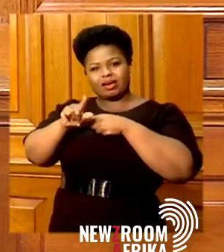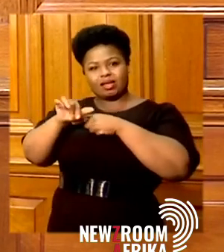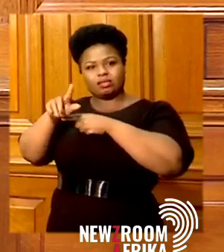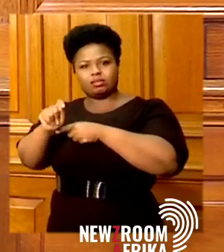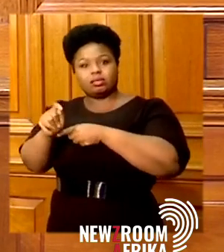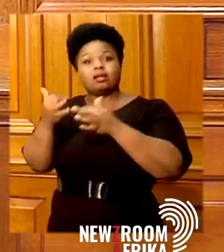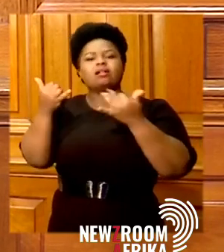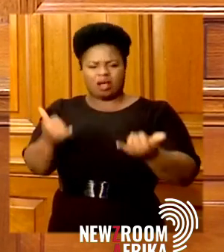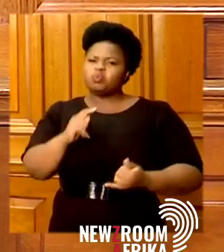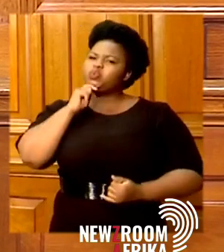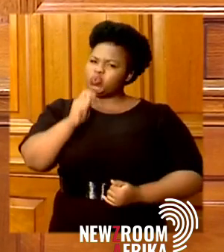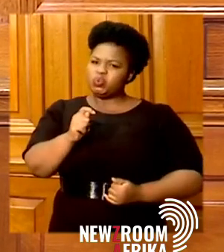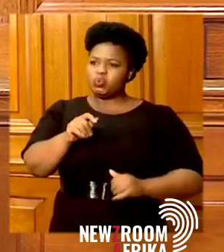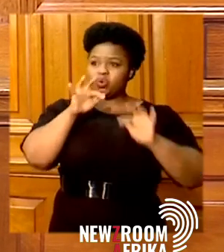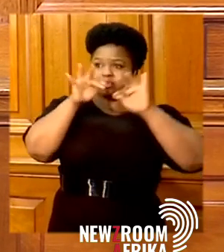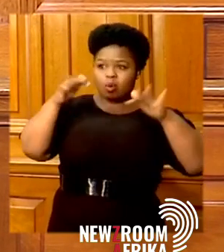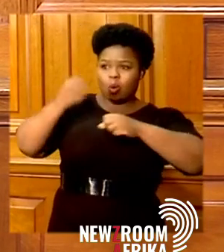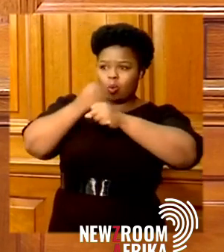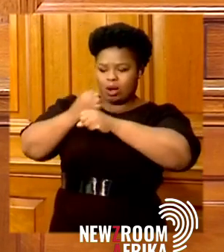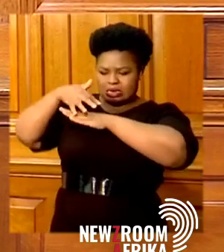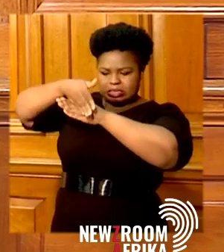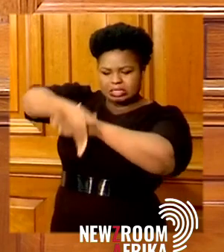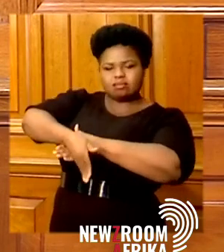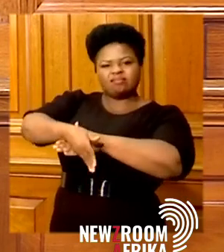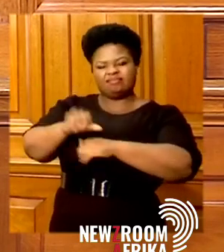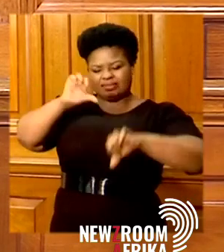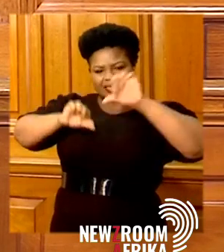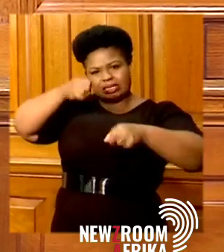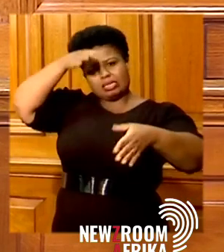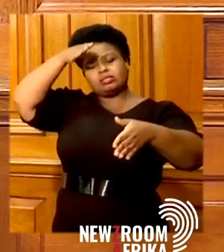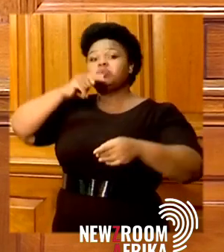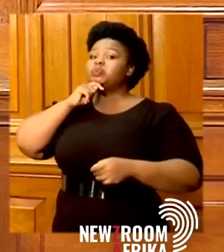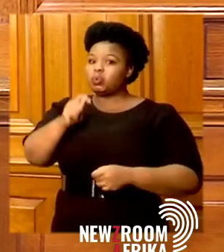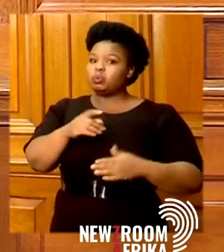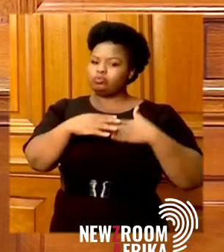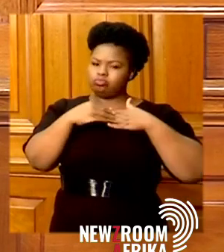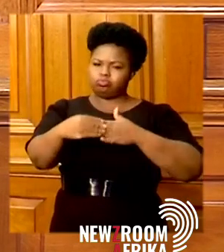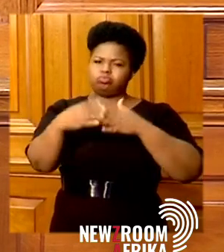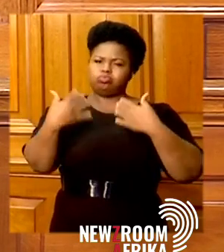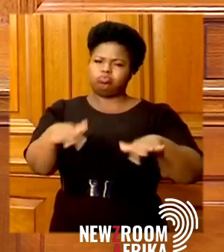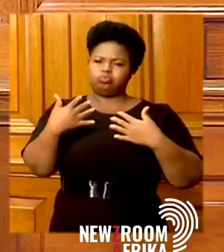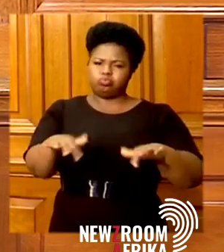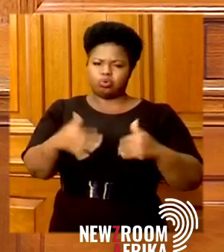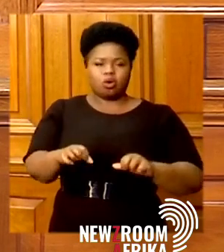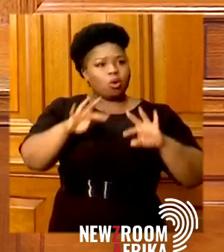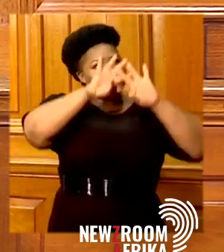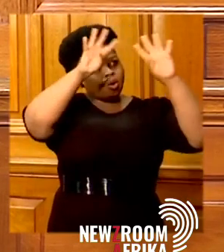who we should be proud of, have really led the way, and they are recognized